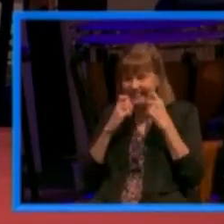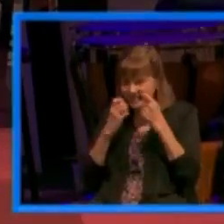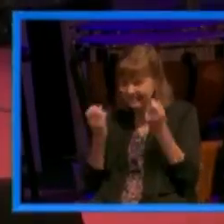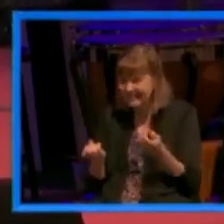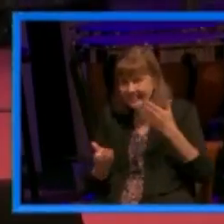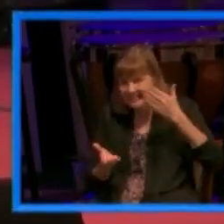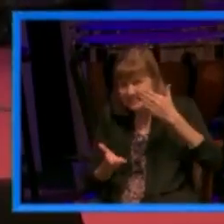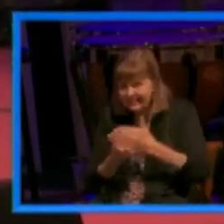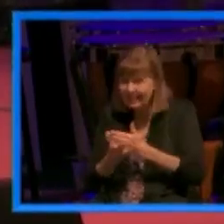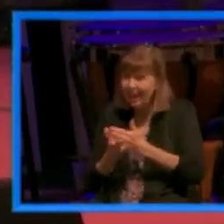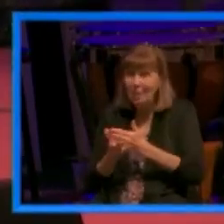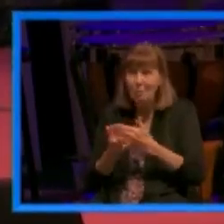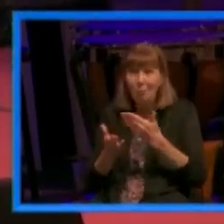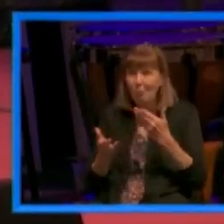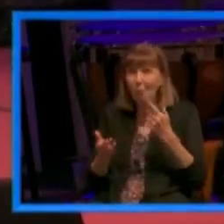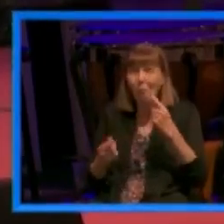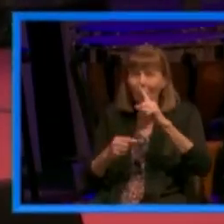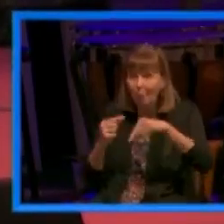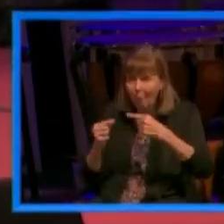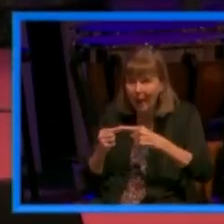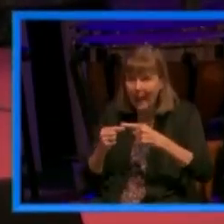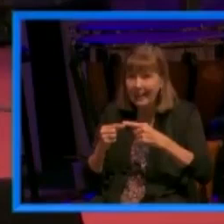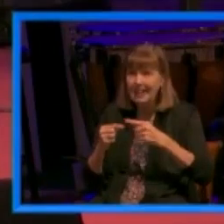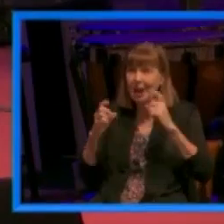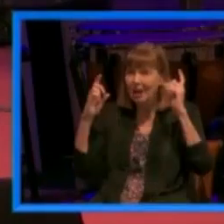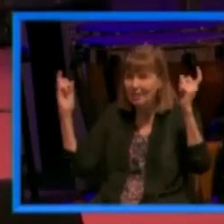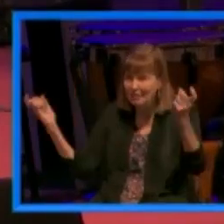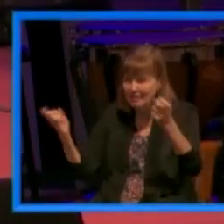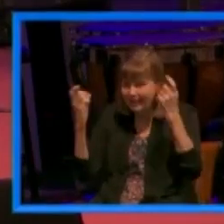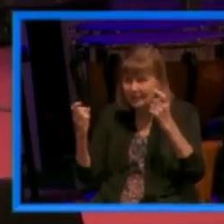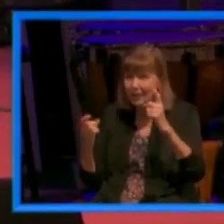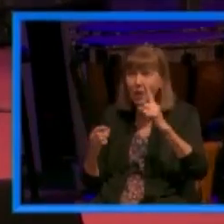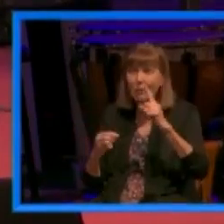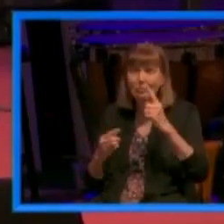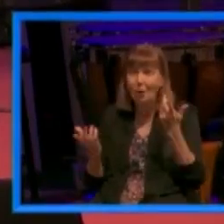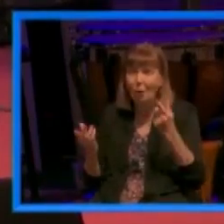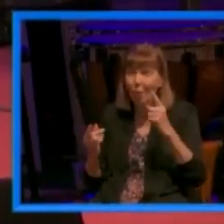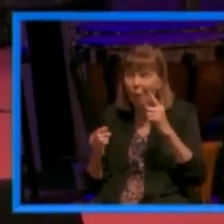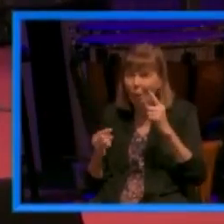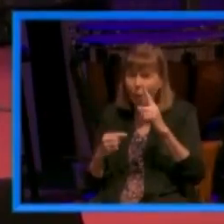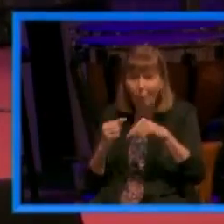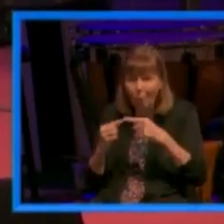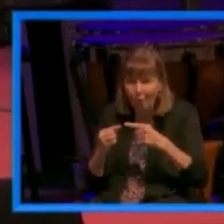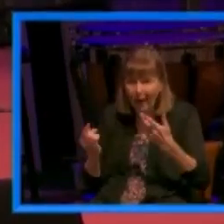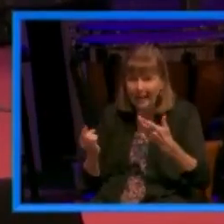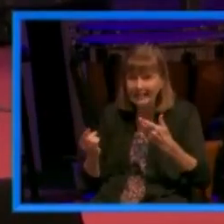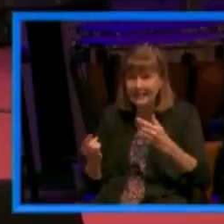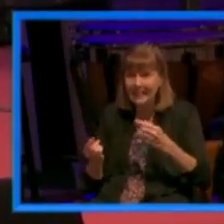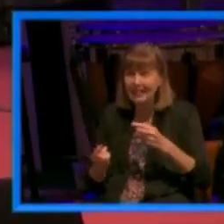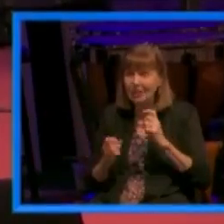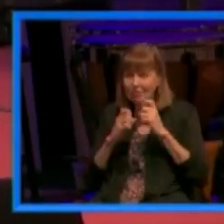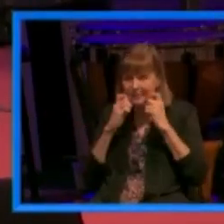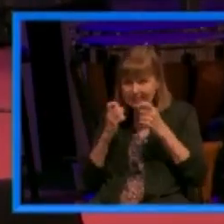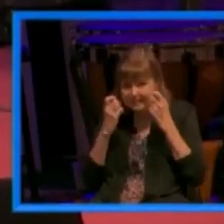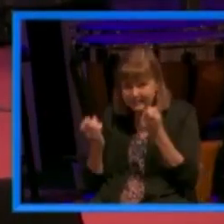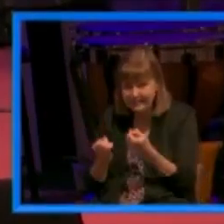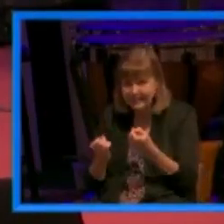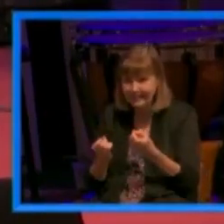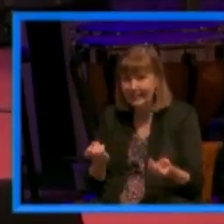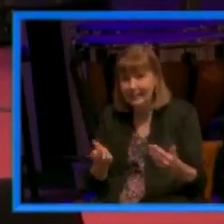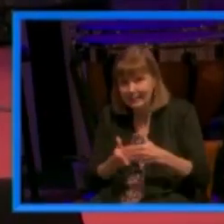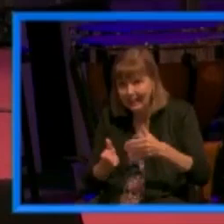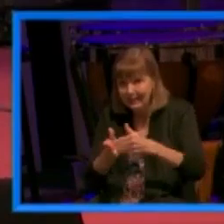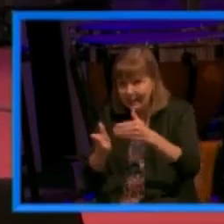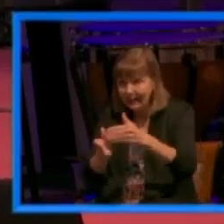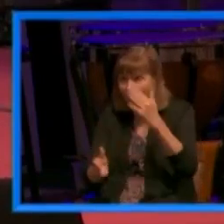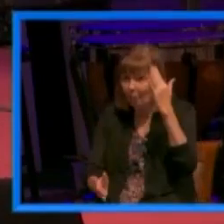win this victory? Why do I keep falling into sin? Why do I keep doing this over and over and over?